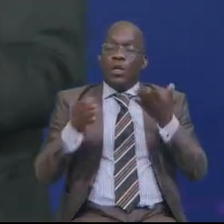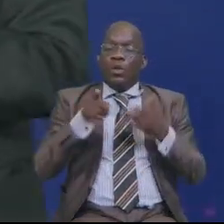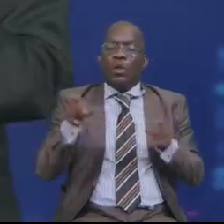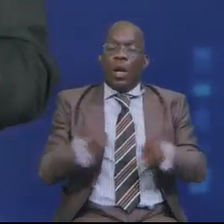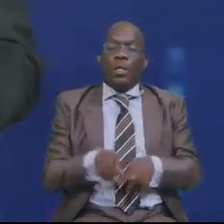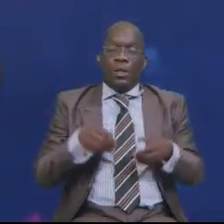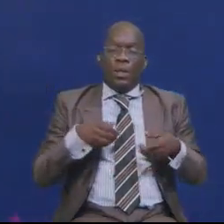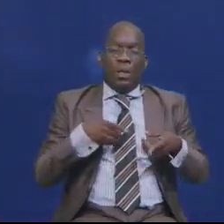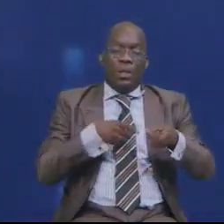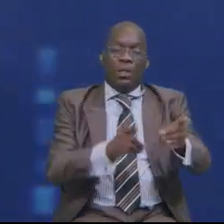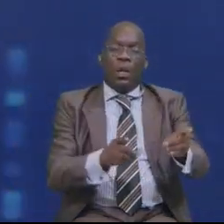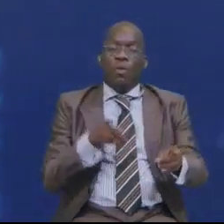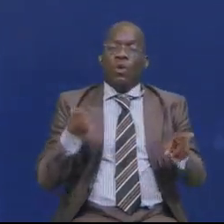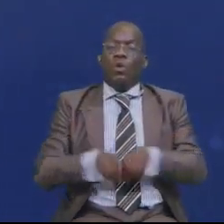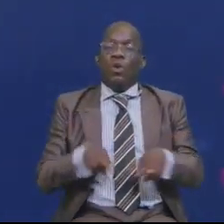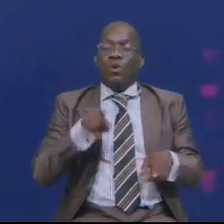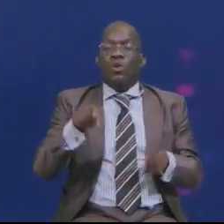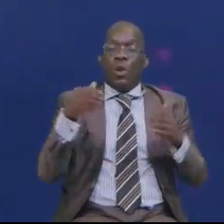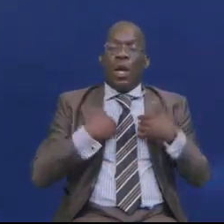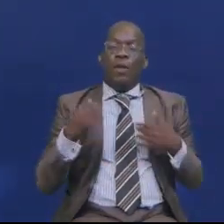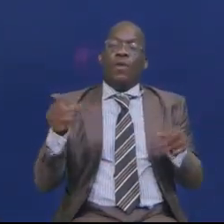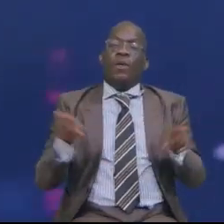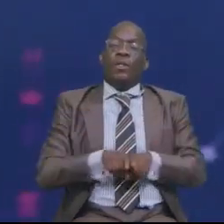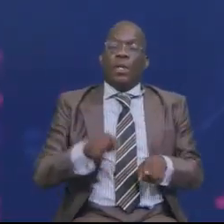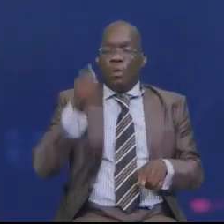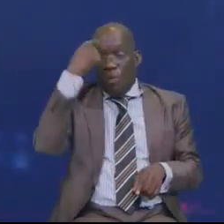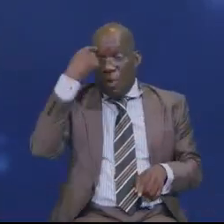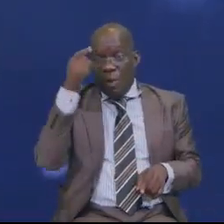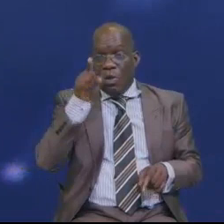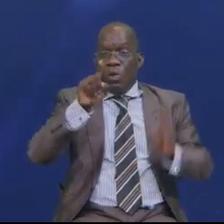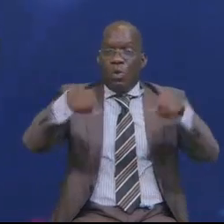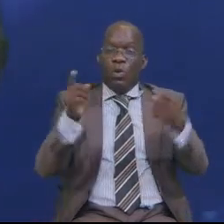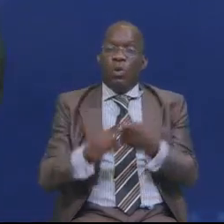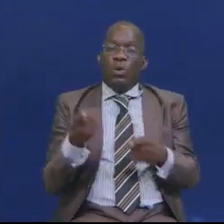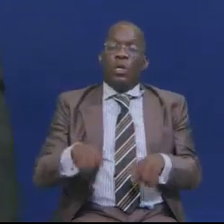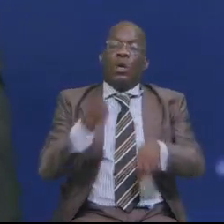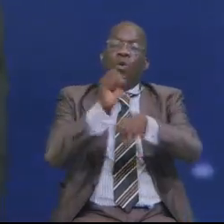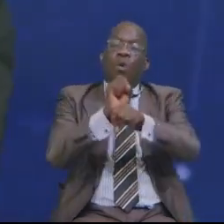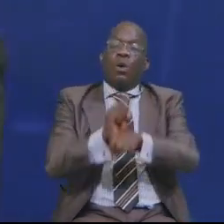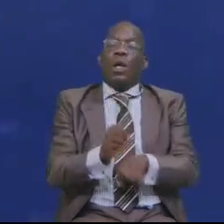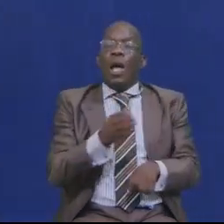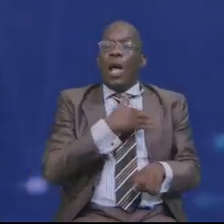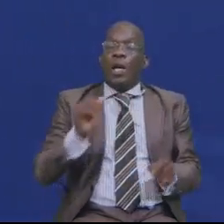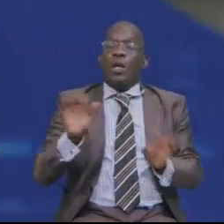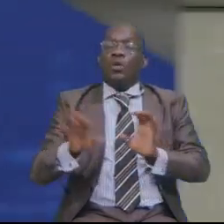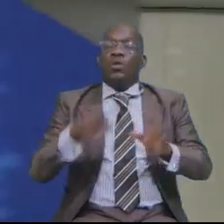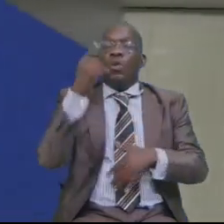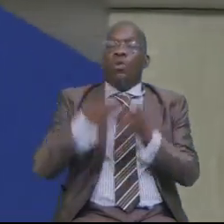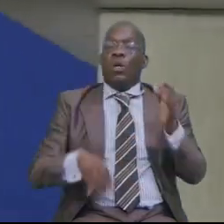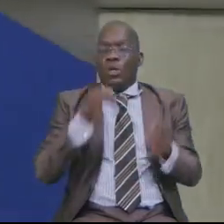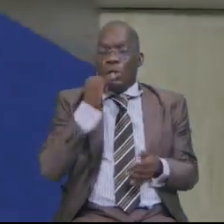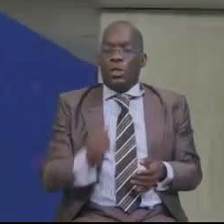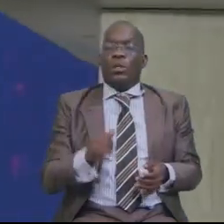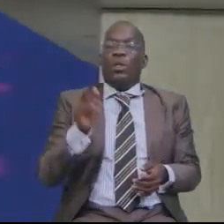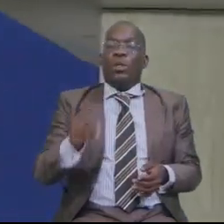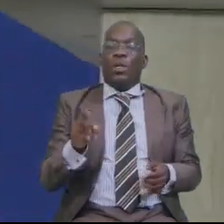that you'll have the same mind, and you will go to the harvest field and do what needs be done